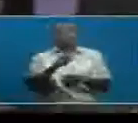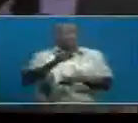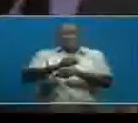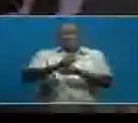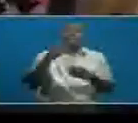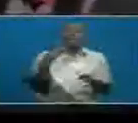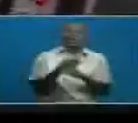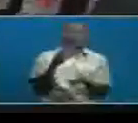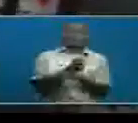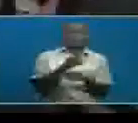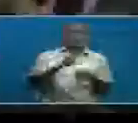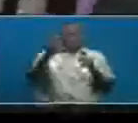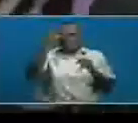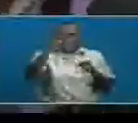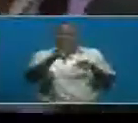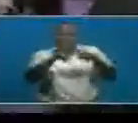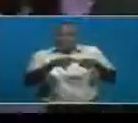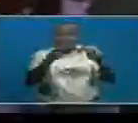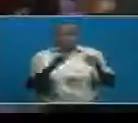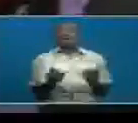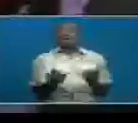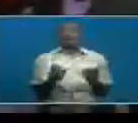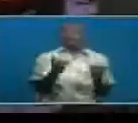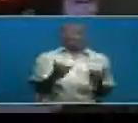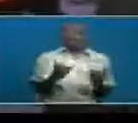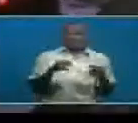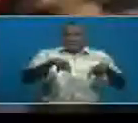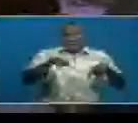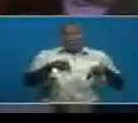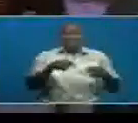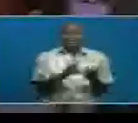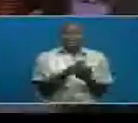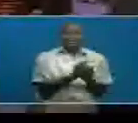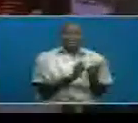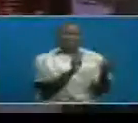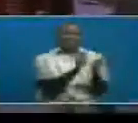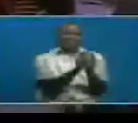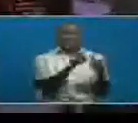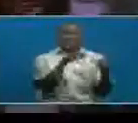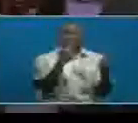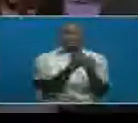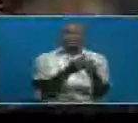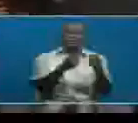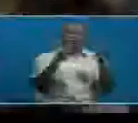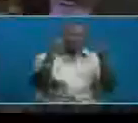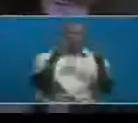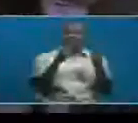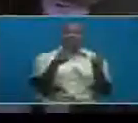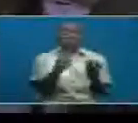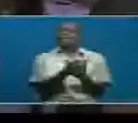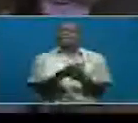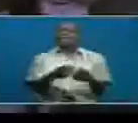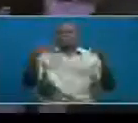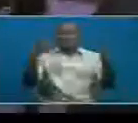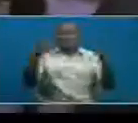with his good job. Thank you. It depends on the opponent. So today we met the hard side, Mali. So we also